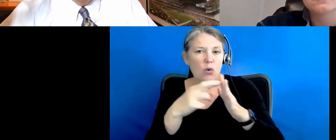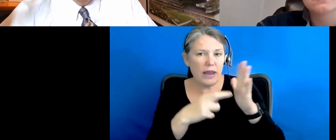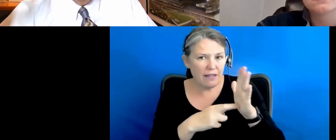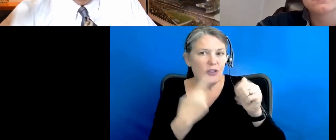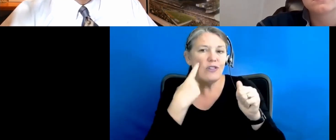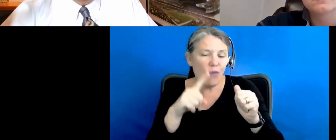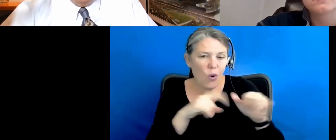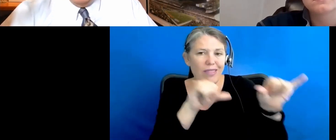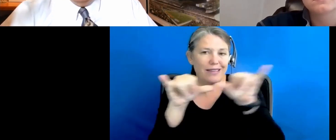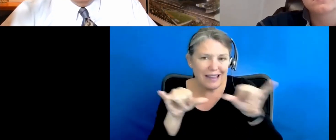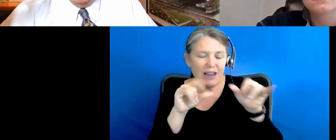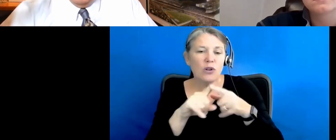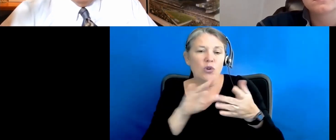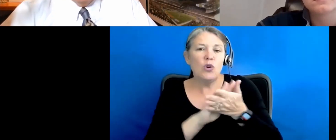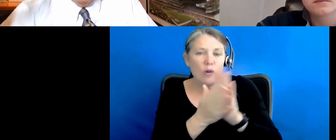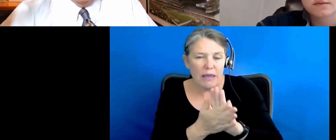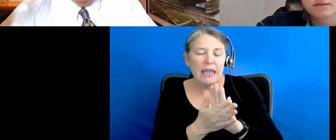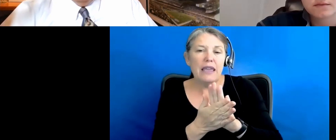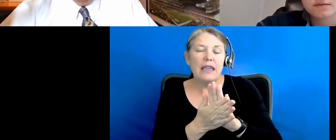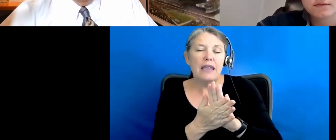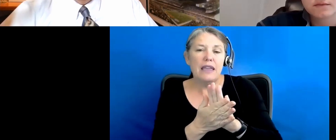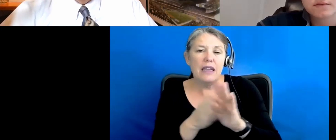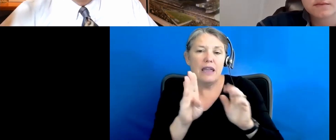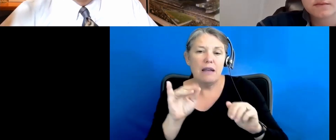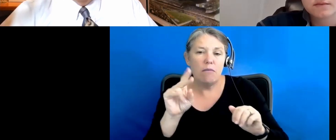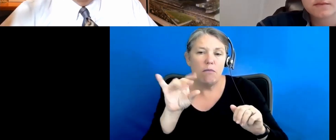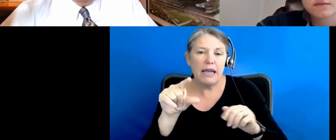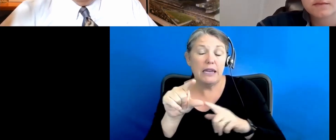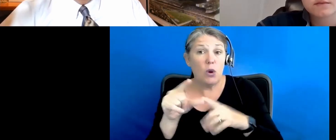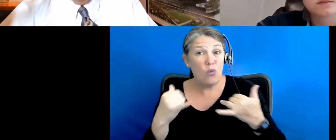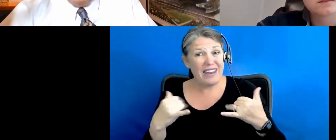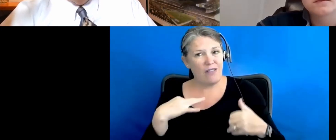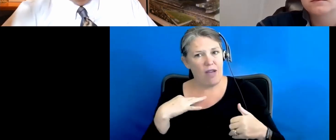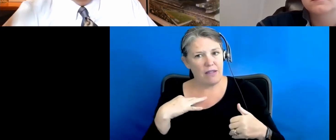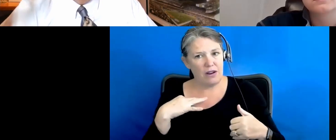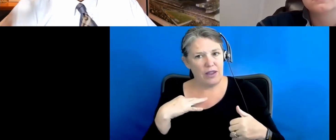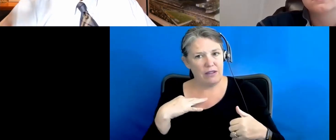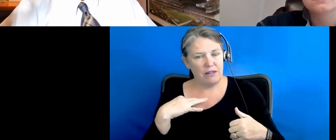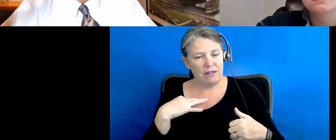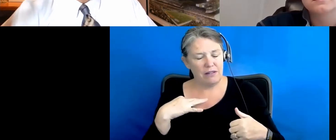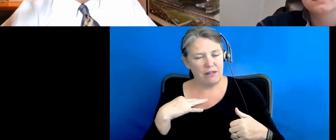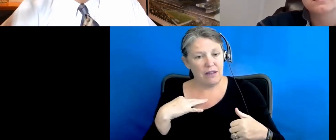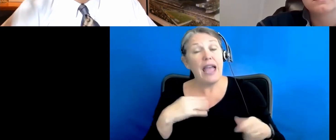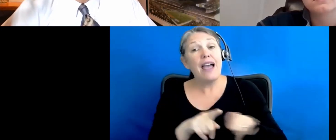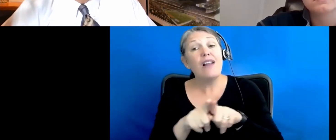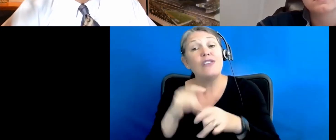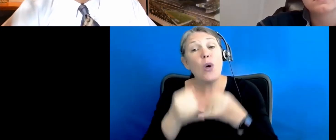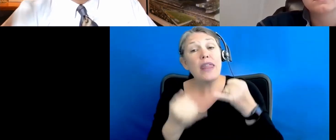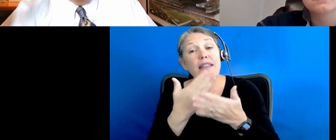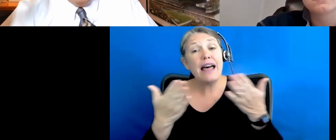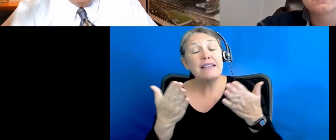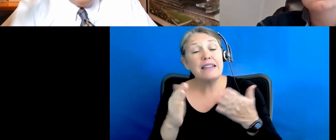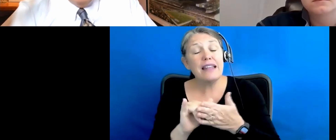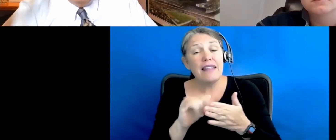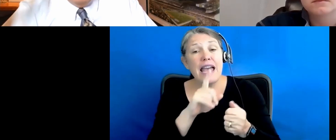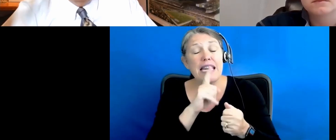those standards to be binding. Right now, they're simply just voluntary. And then the last thing, Jordan, that